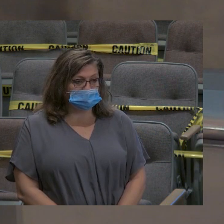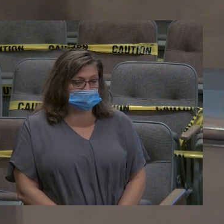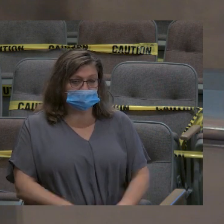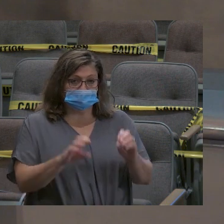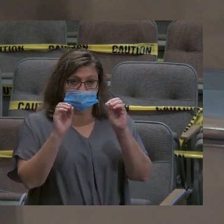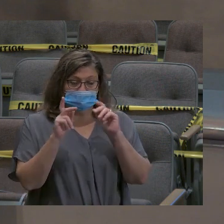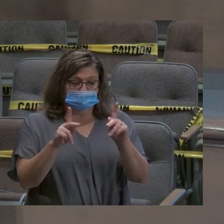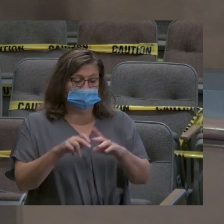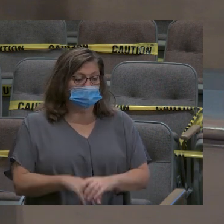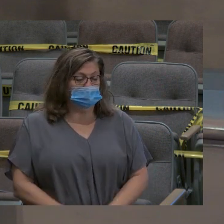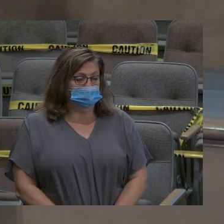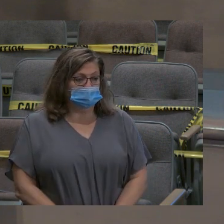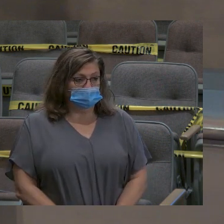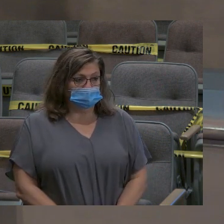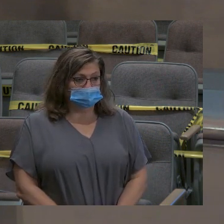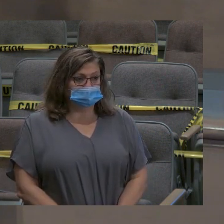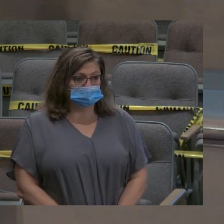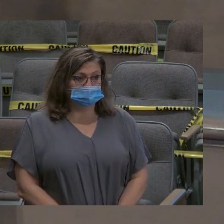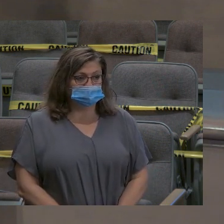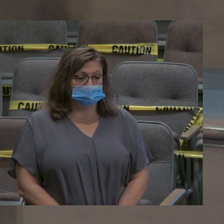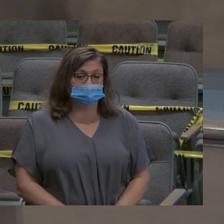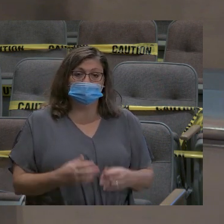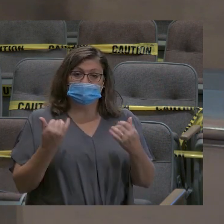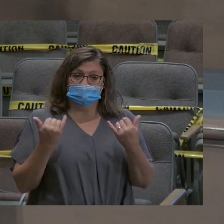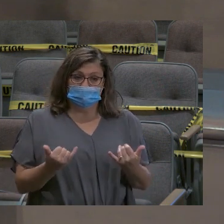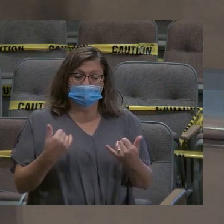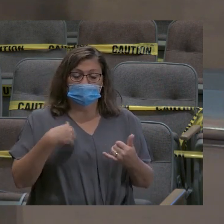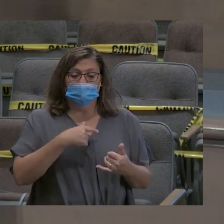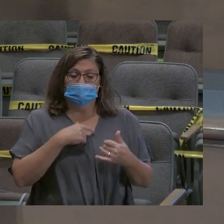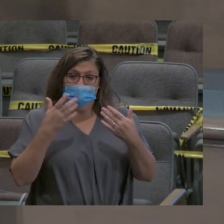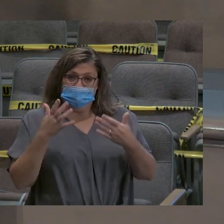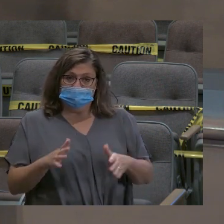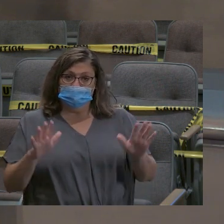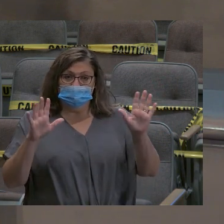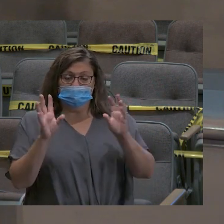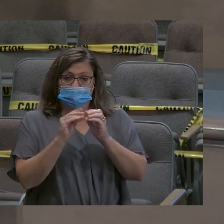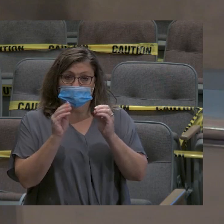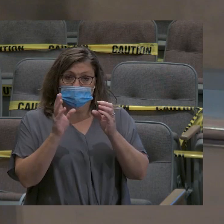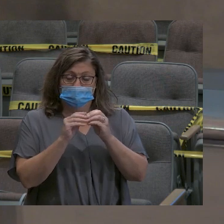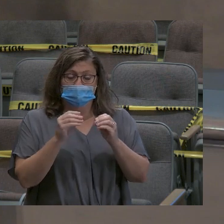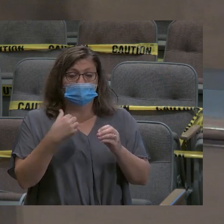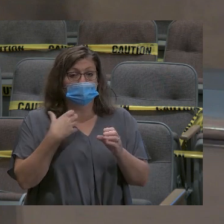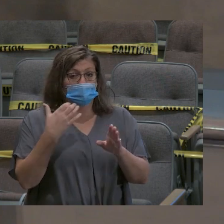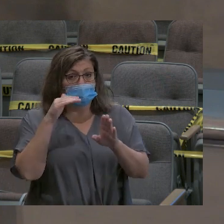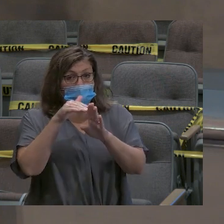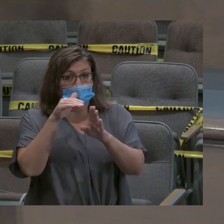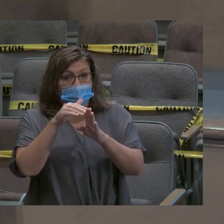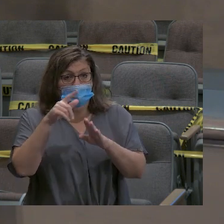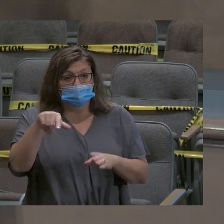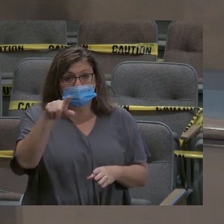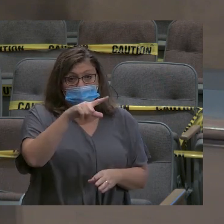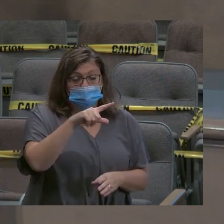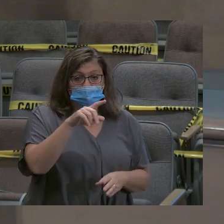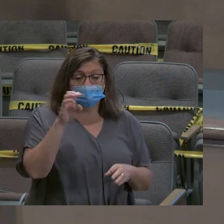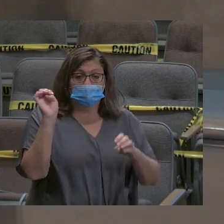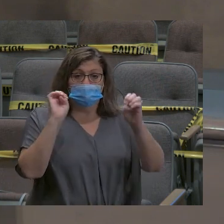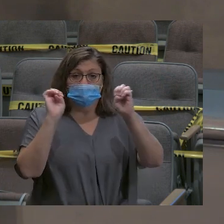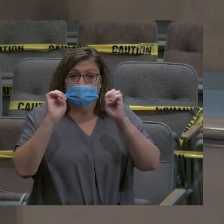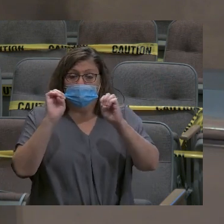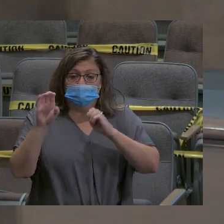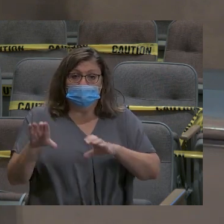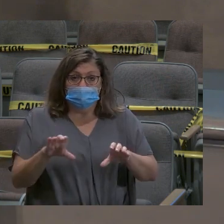Okay, that will conclude our press briefing for the day. I will remind you that the Emergency Operations